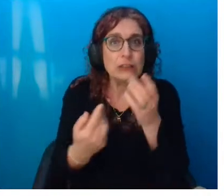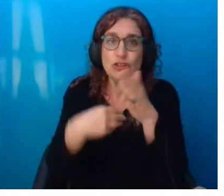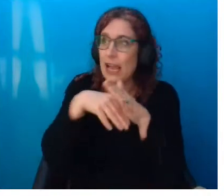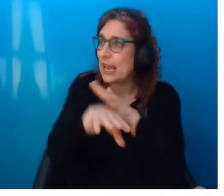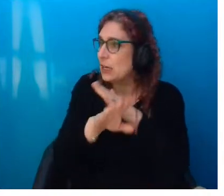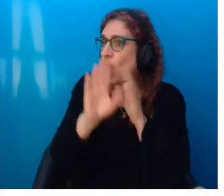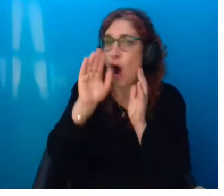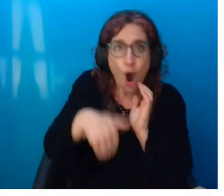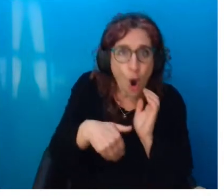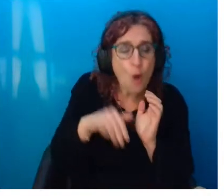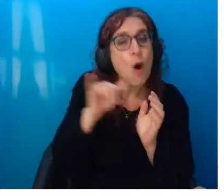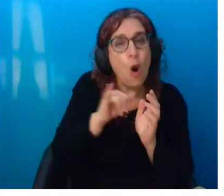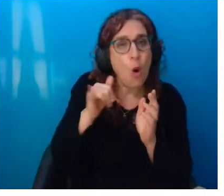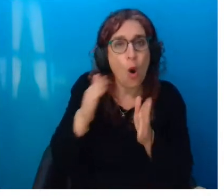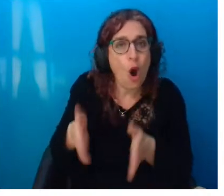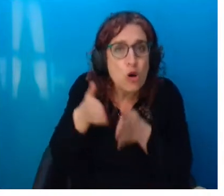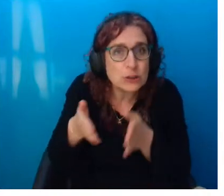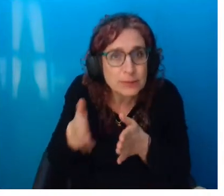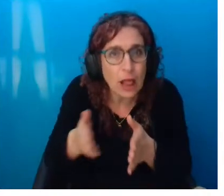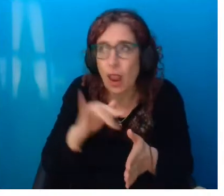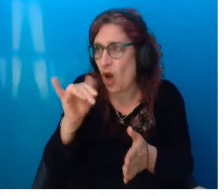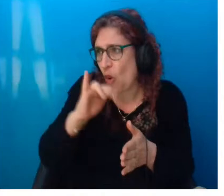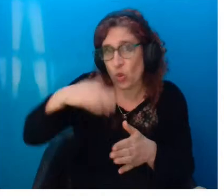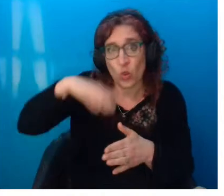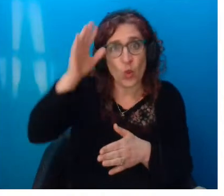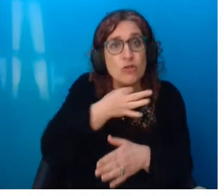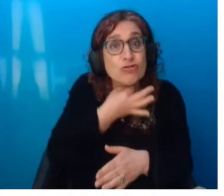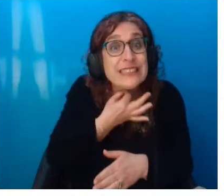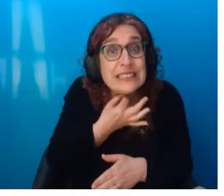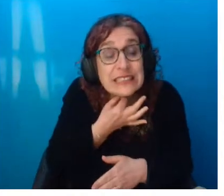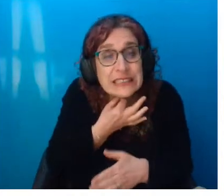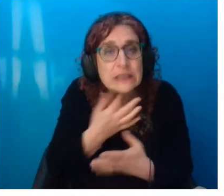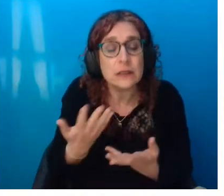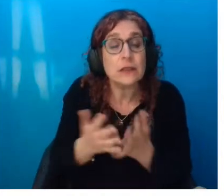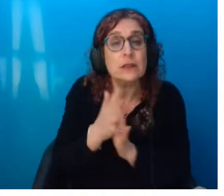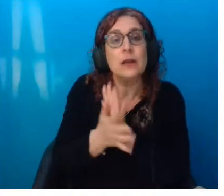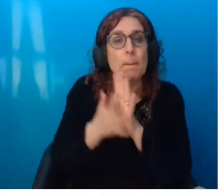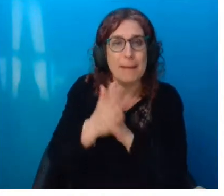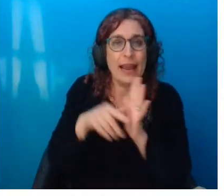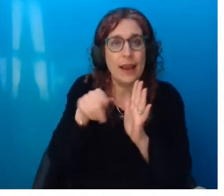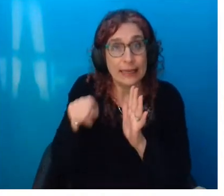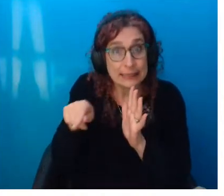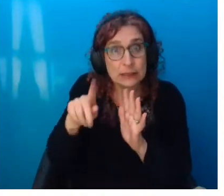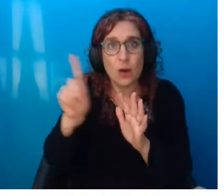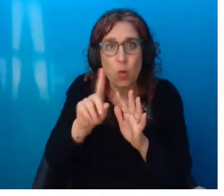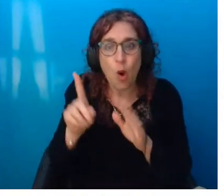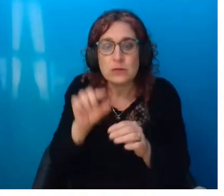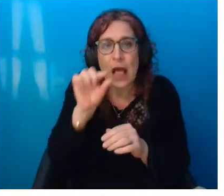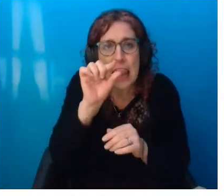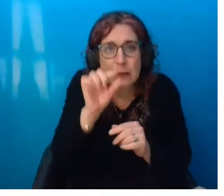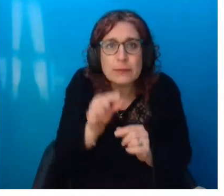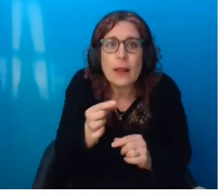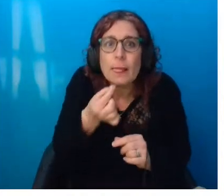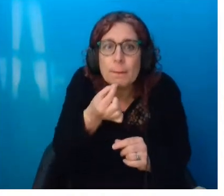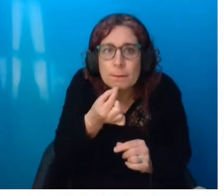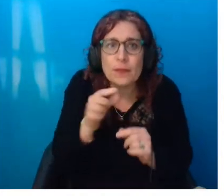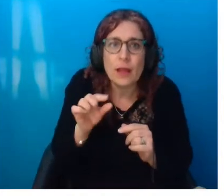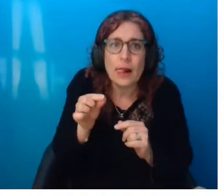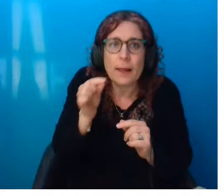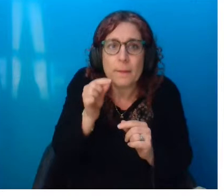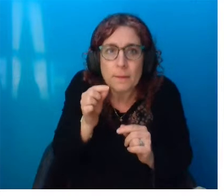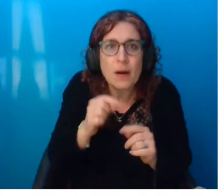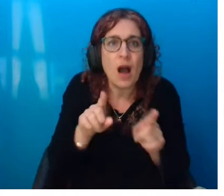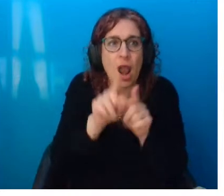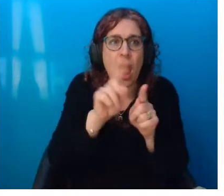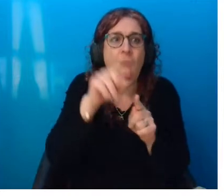on assessment of risk. And essentially, it's a regime that involves a gradual introduction to a food, typically with a rubbing of the food